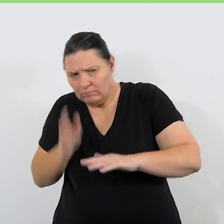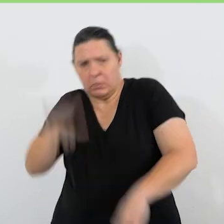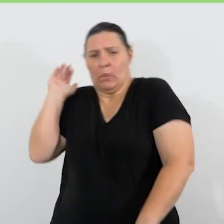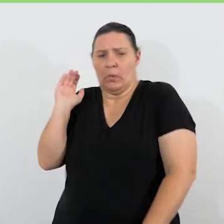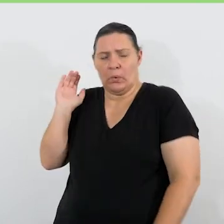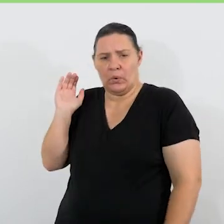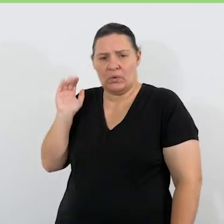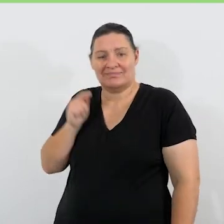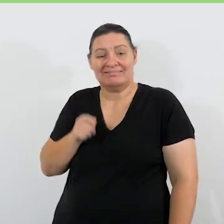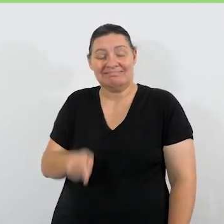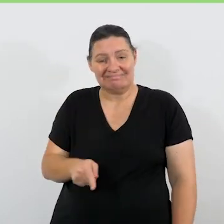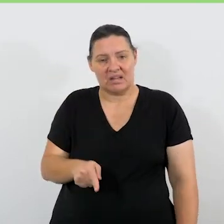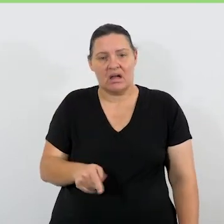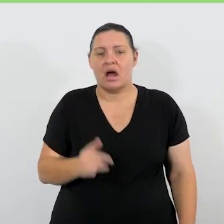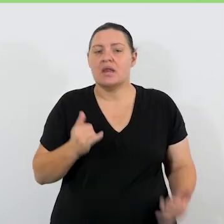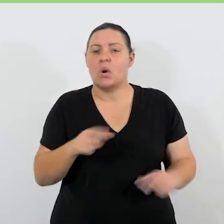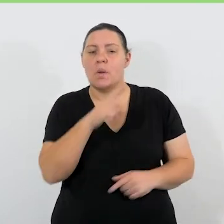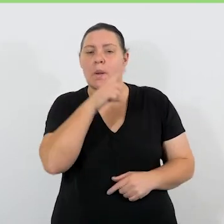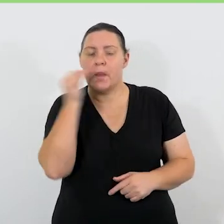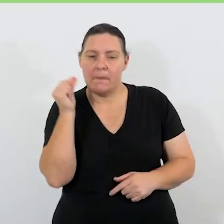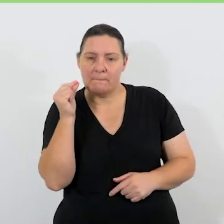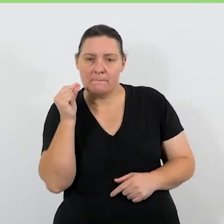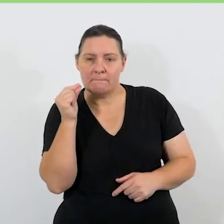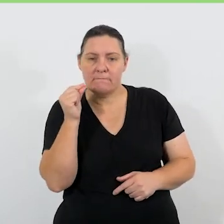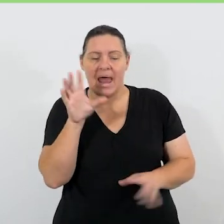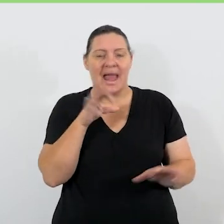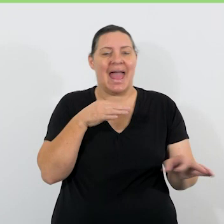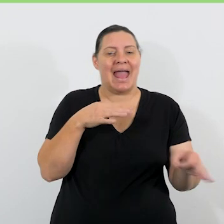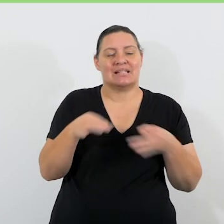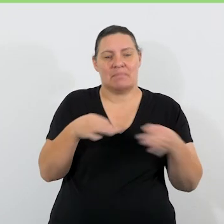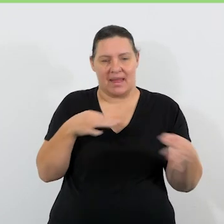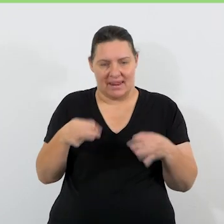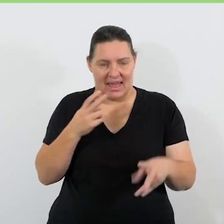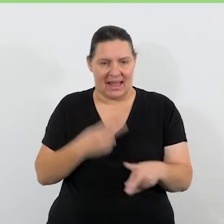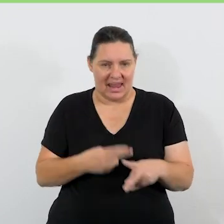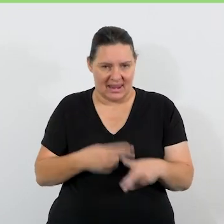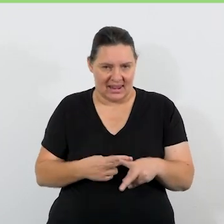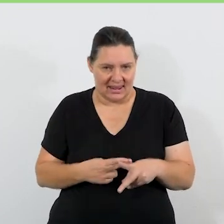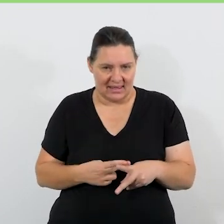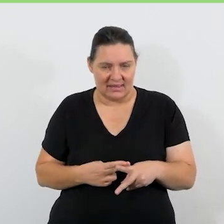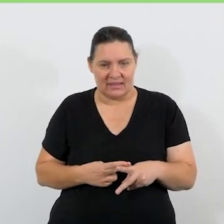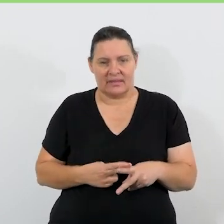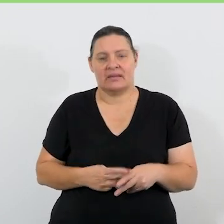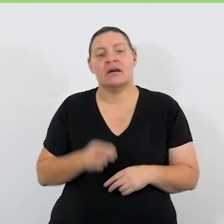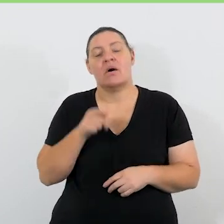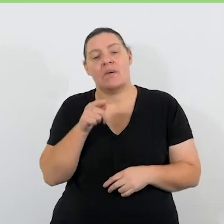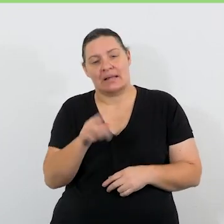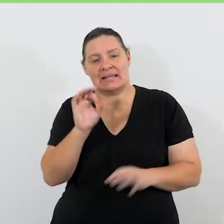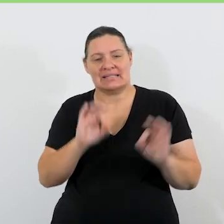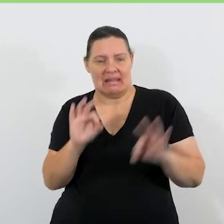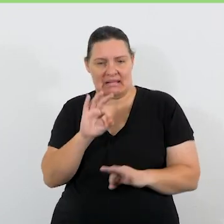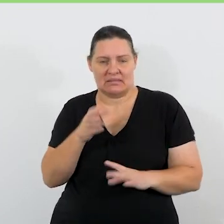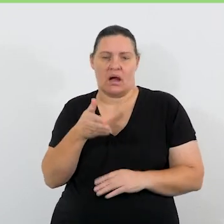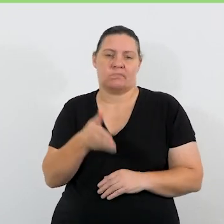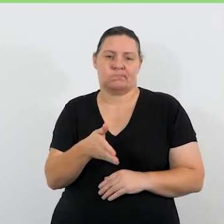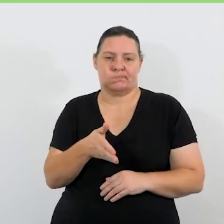away. So here you need to name and explain. Again, you name and explain the cells